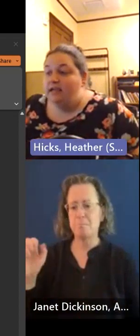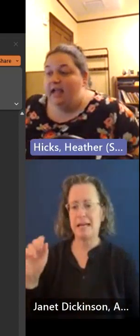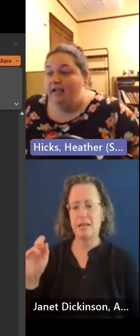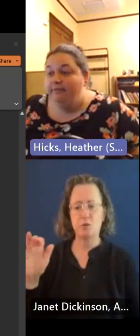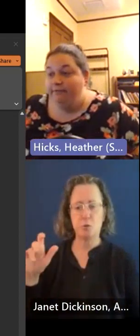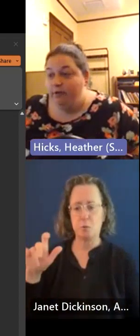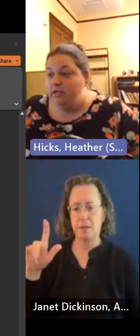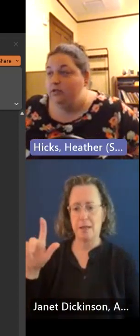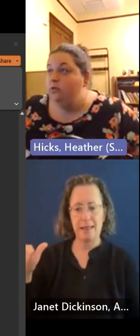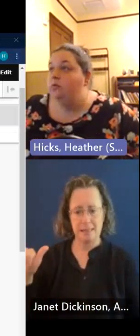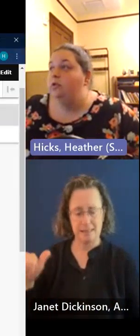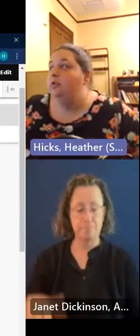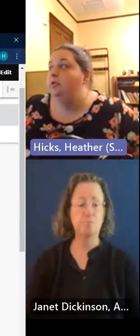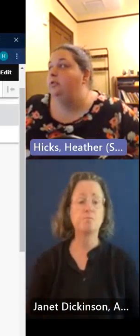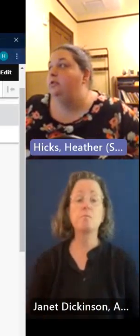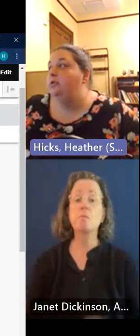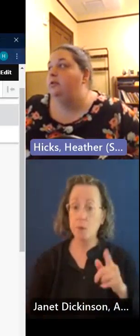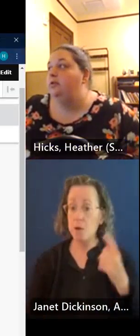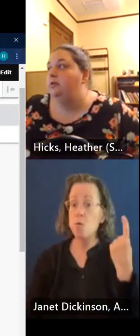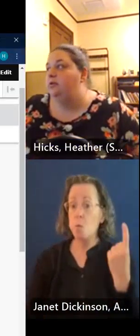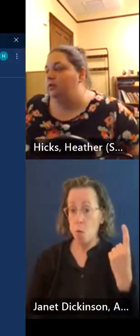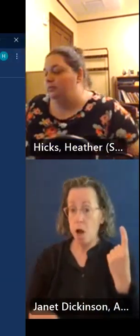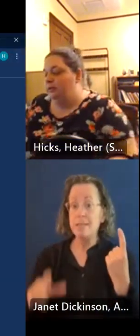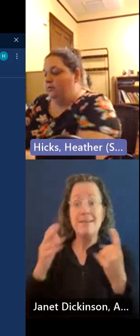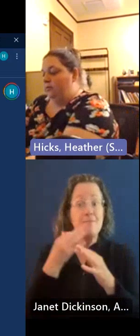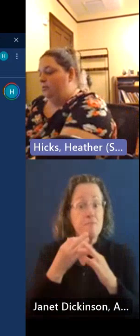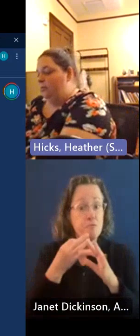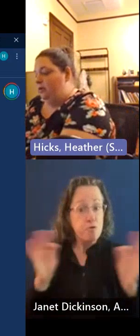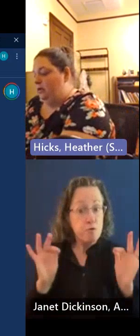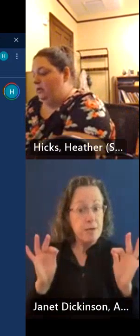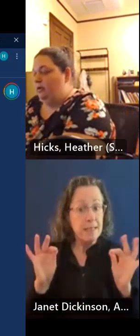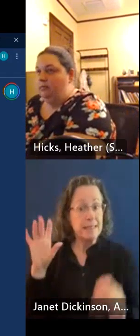There is a free tool.